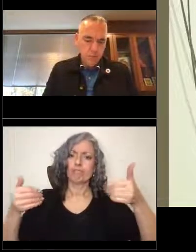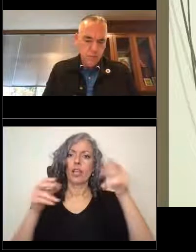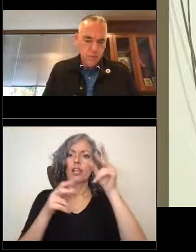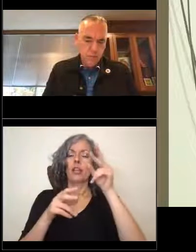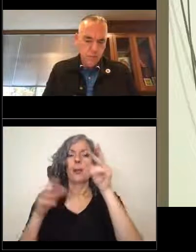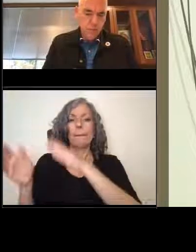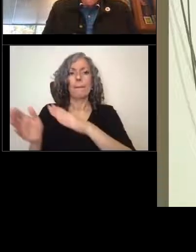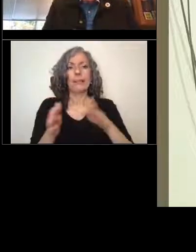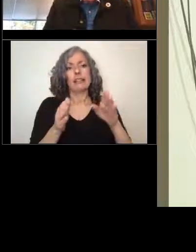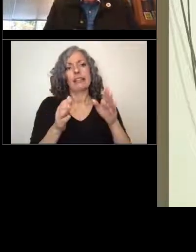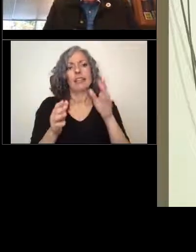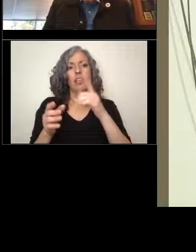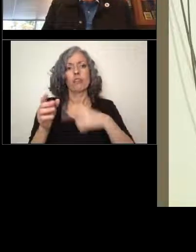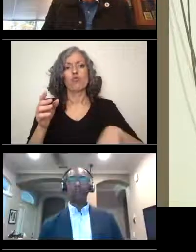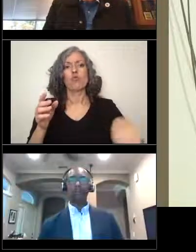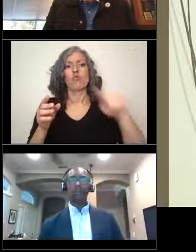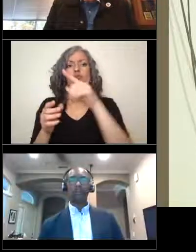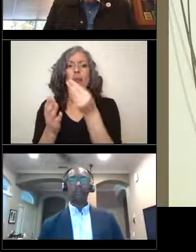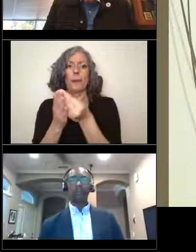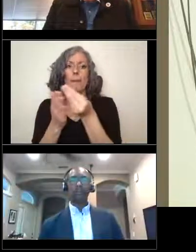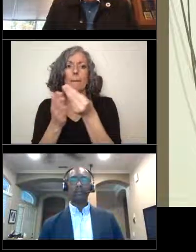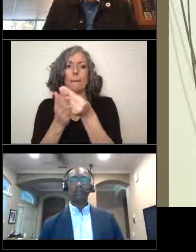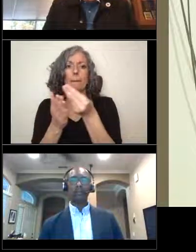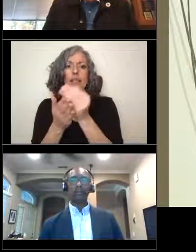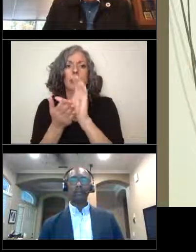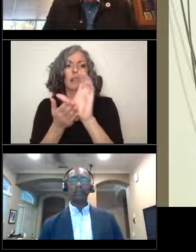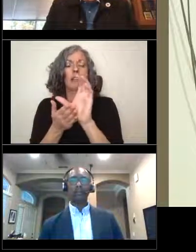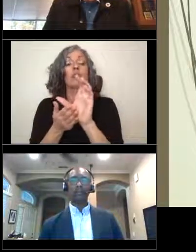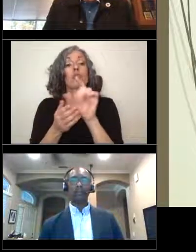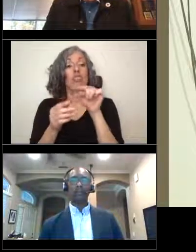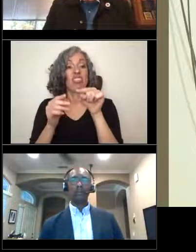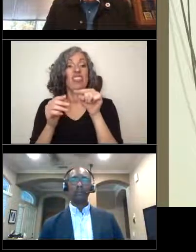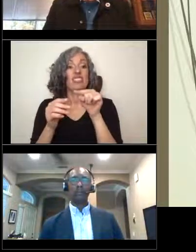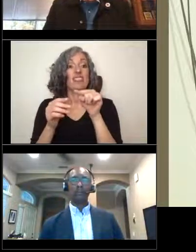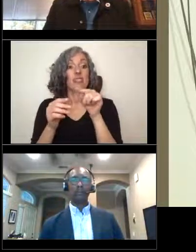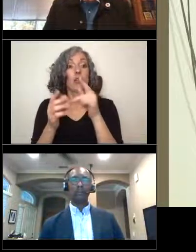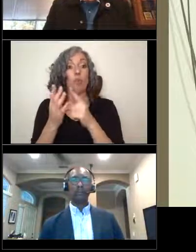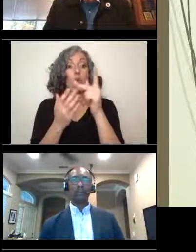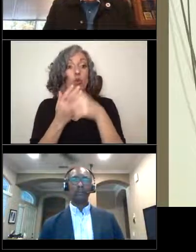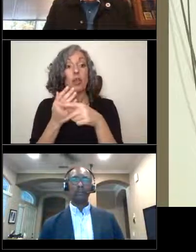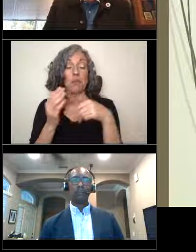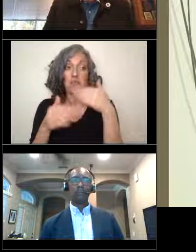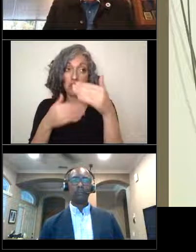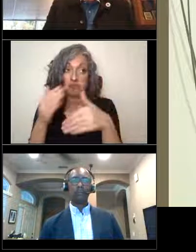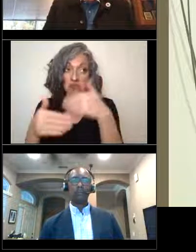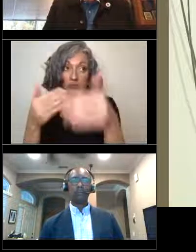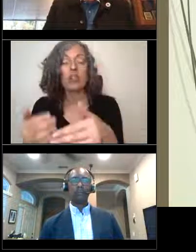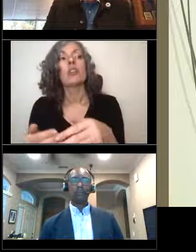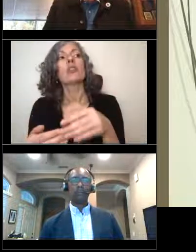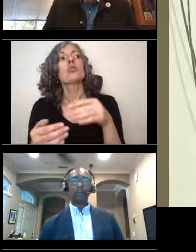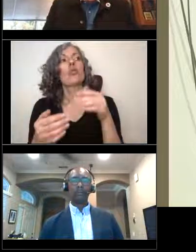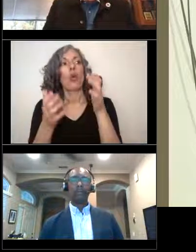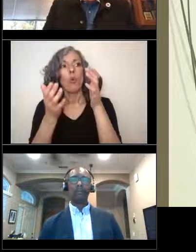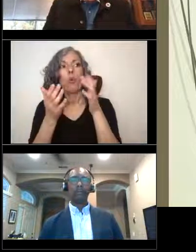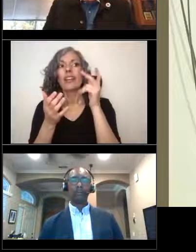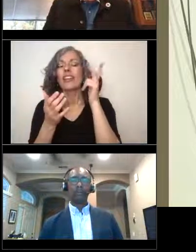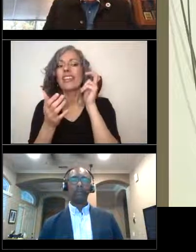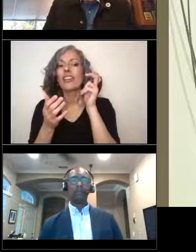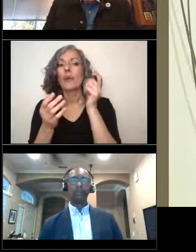technology gets rolled out into urban and rural areas. So I would love to hear about targeted work groups